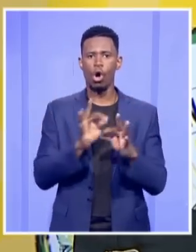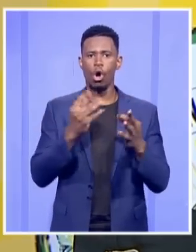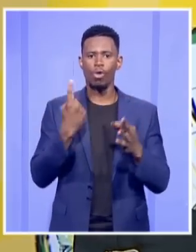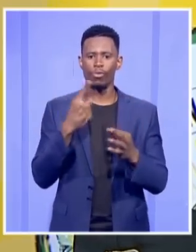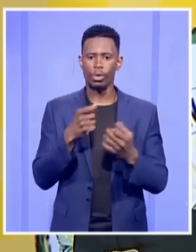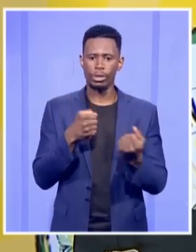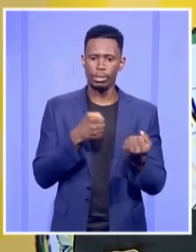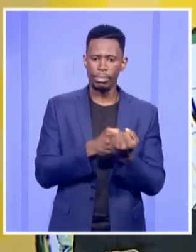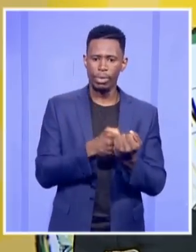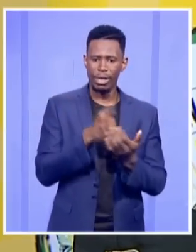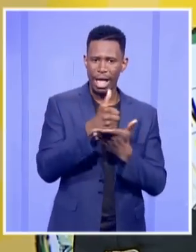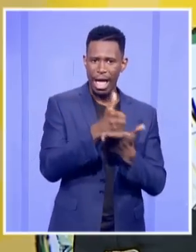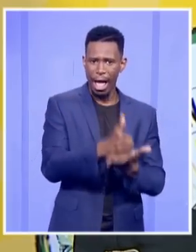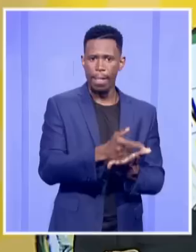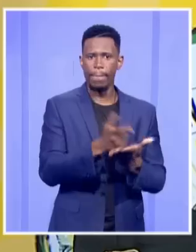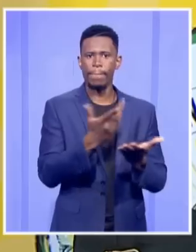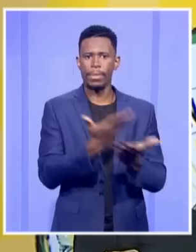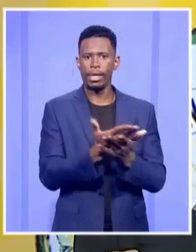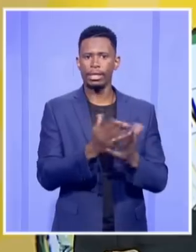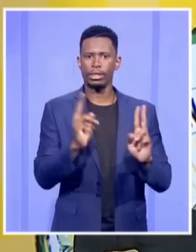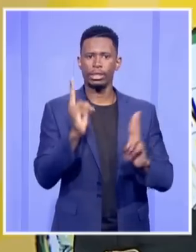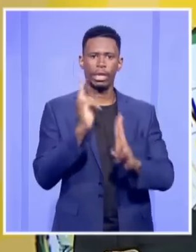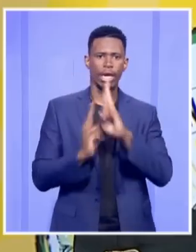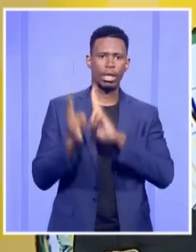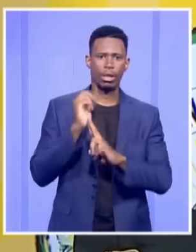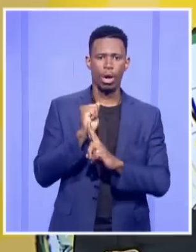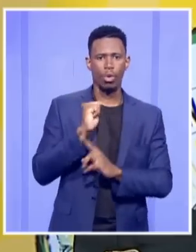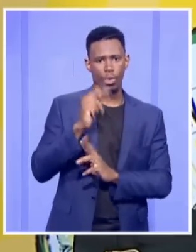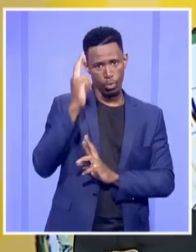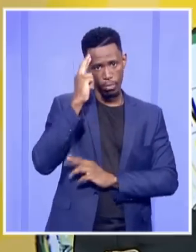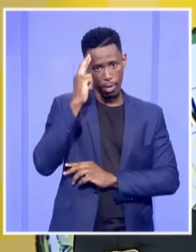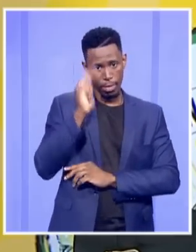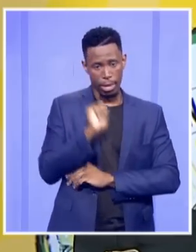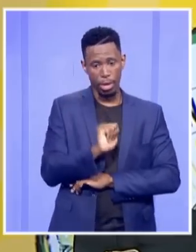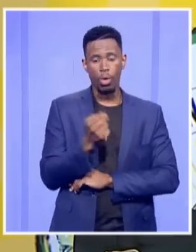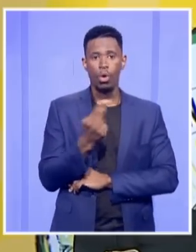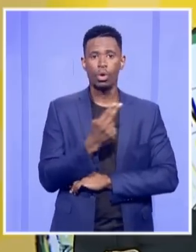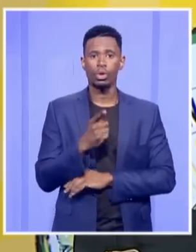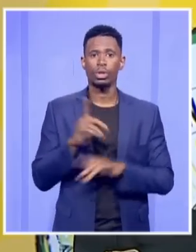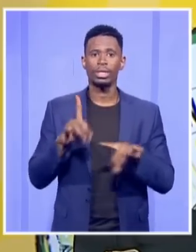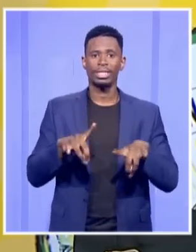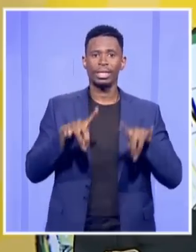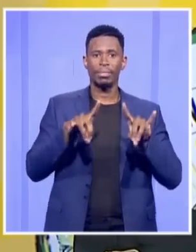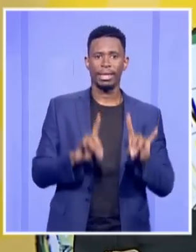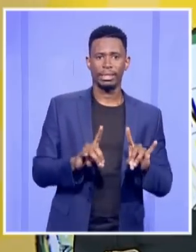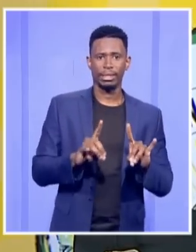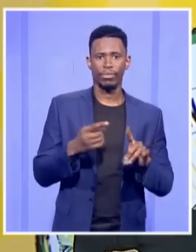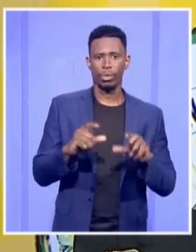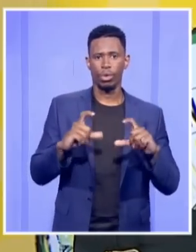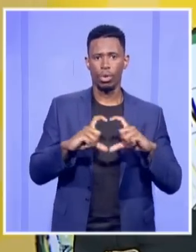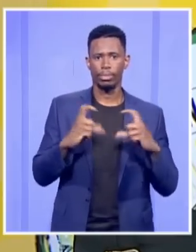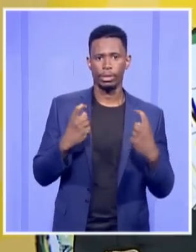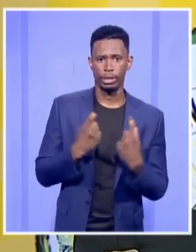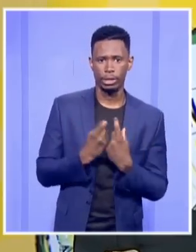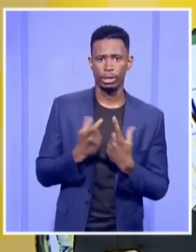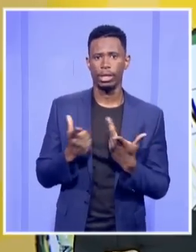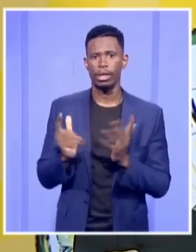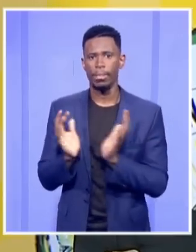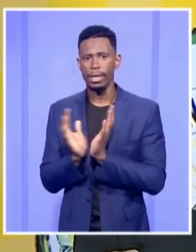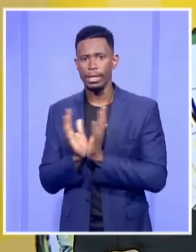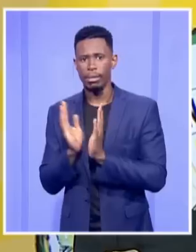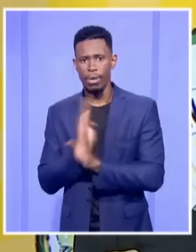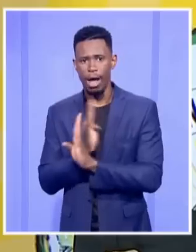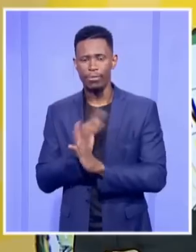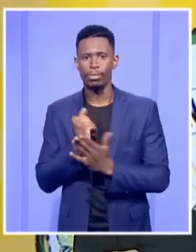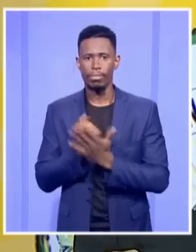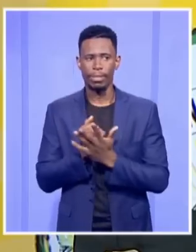us. That they must respect the chairpersons of plenary sessions and commissions, avoid disruptive behavior,